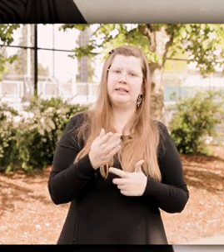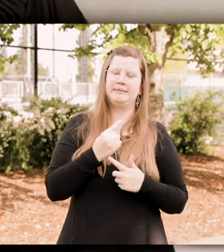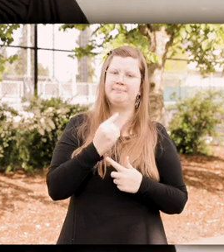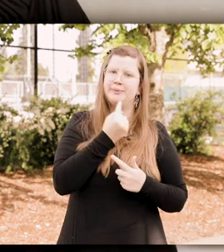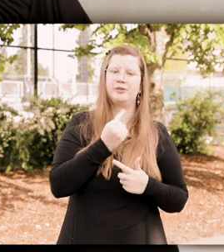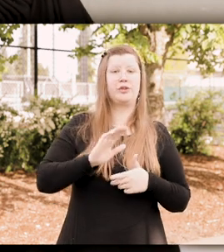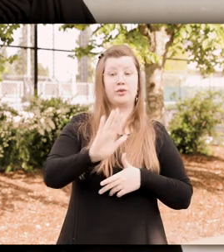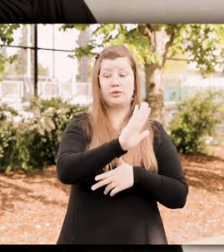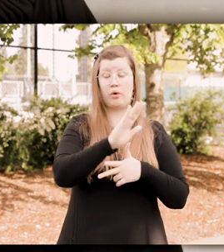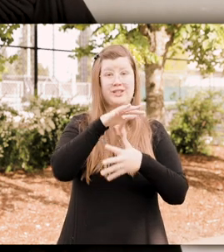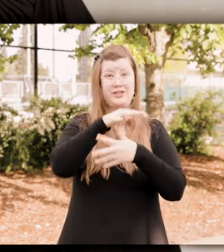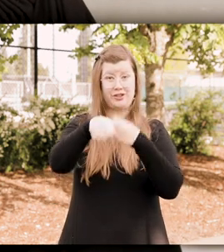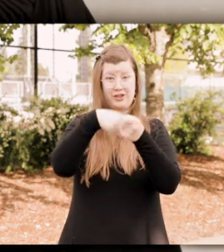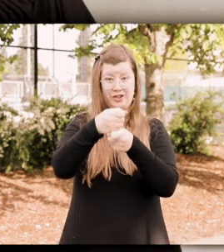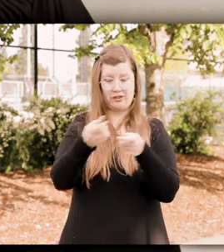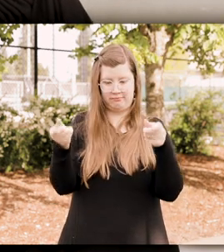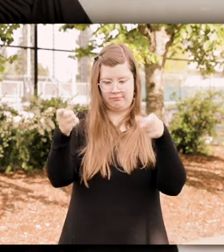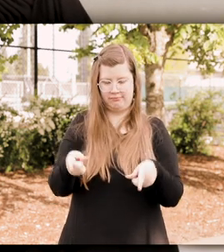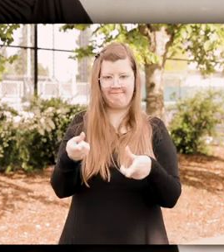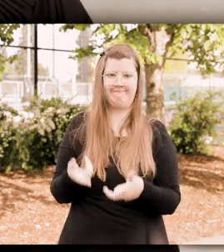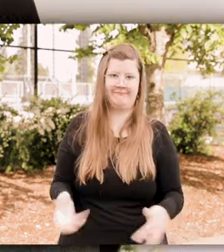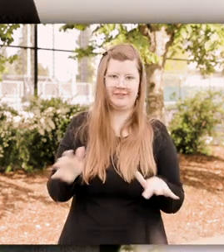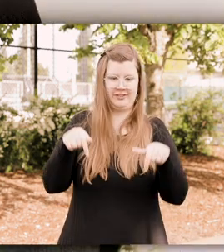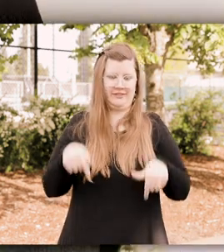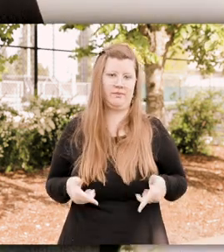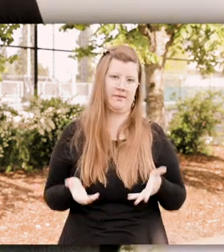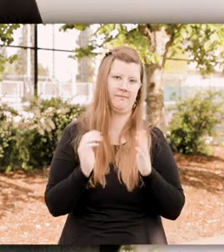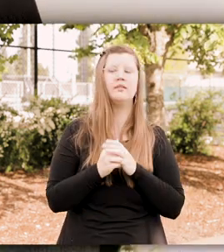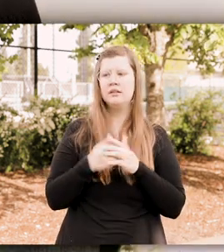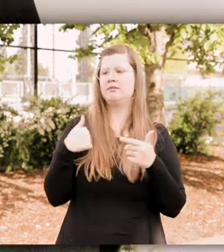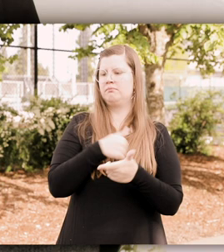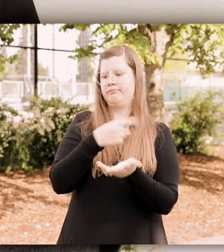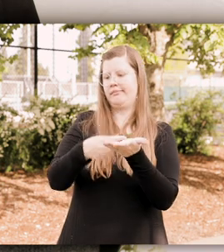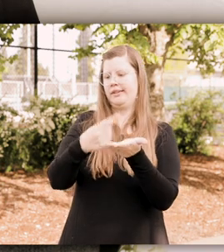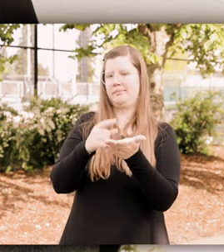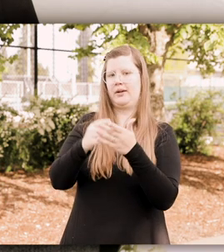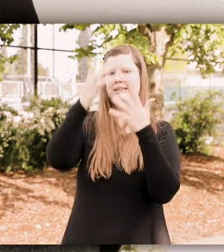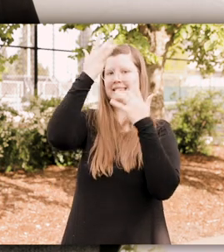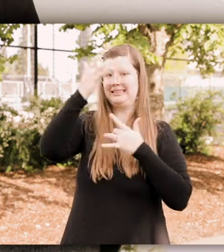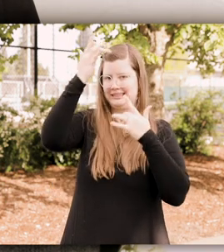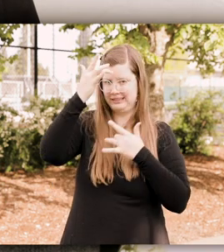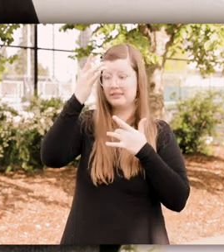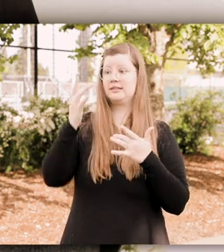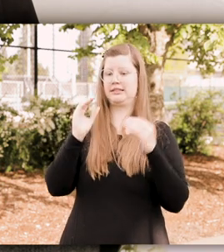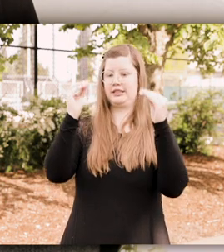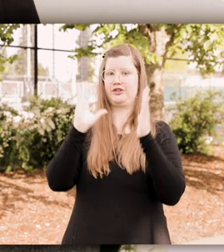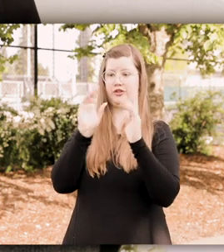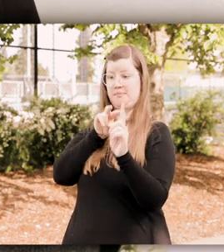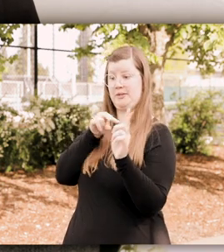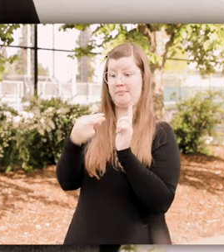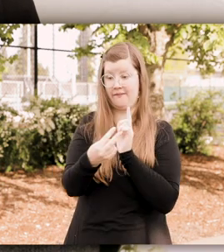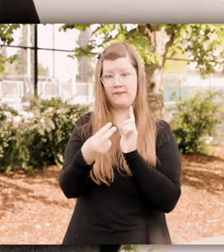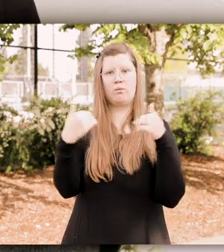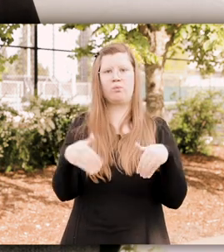end. Let's talk about disease, shall we? From the teacher's perspective, a huge thing has been that cases